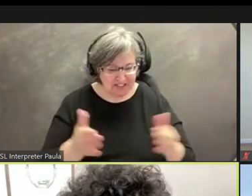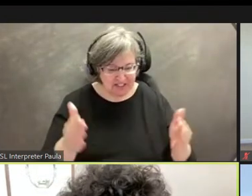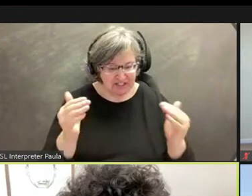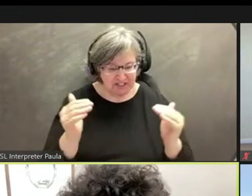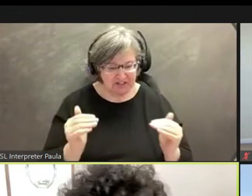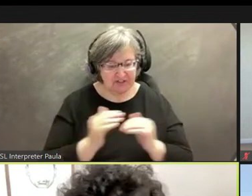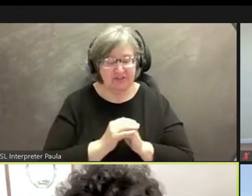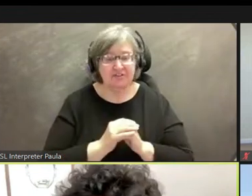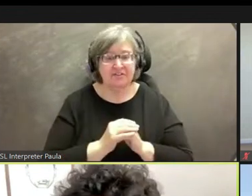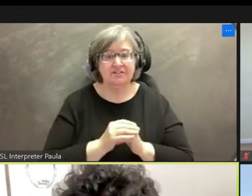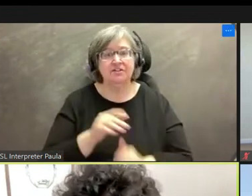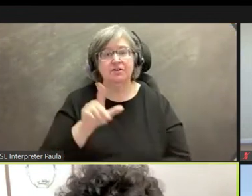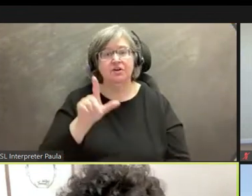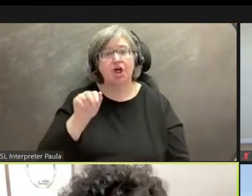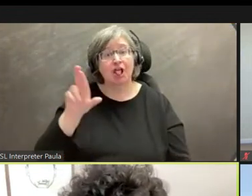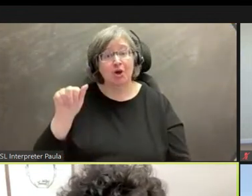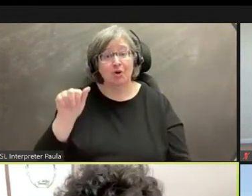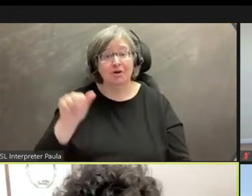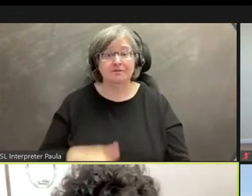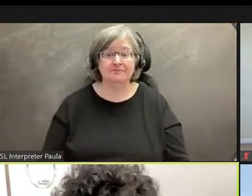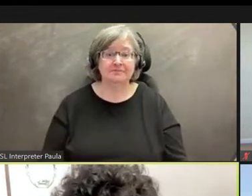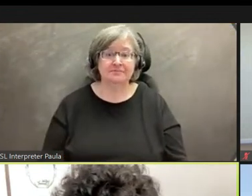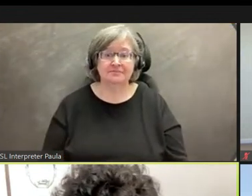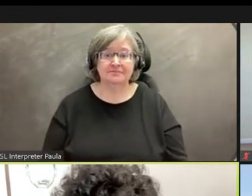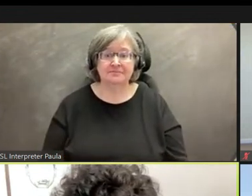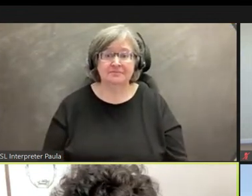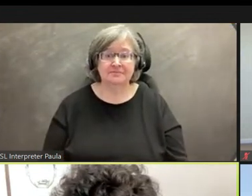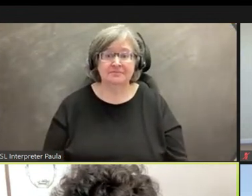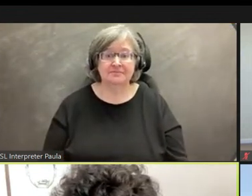Next on the list, we have Laura.